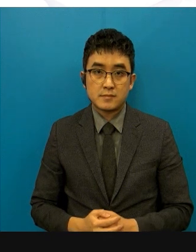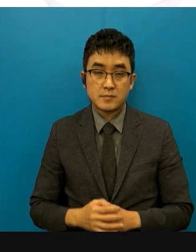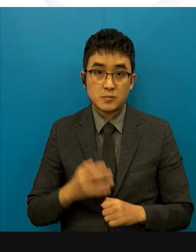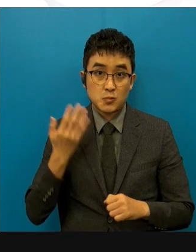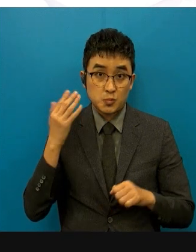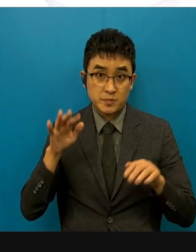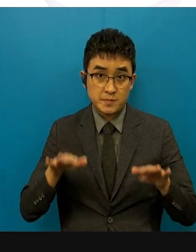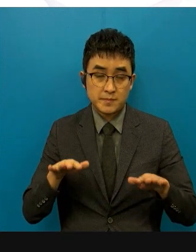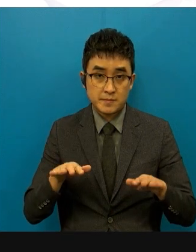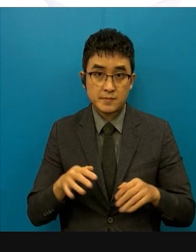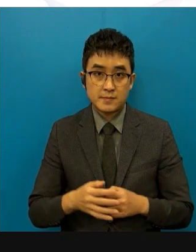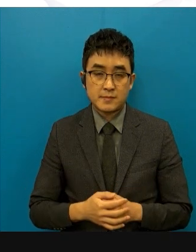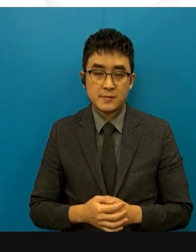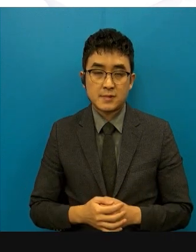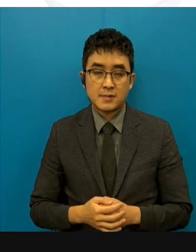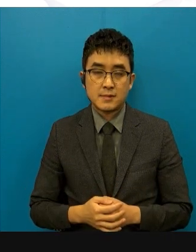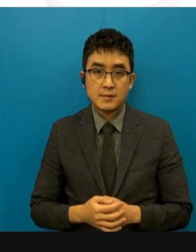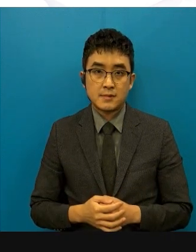suicide.